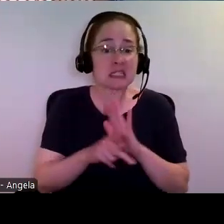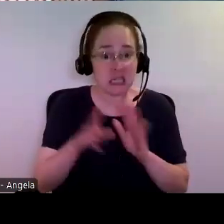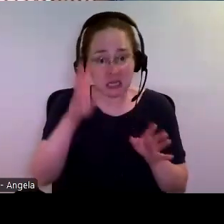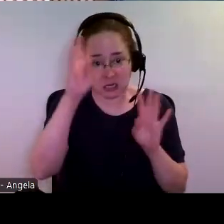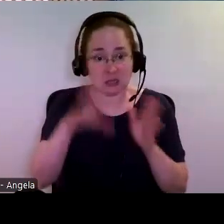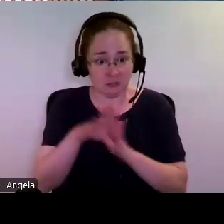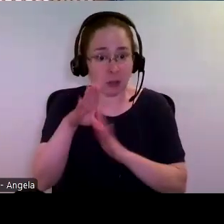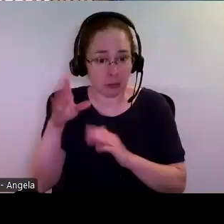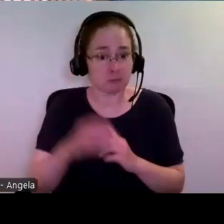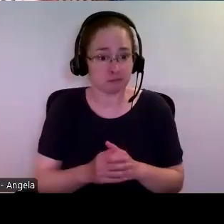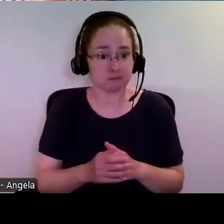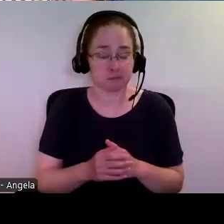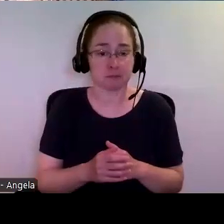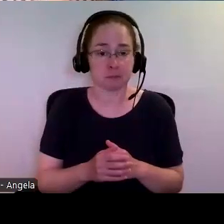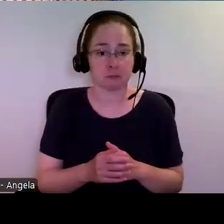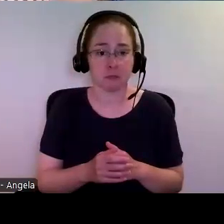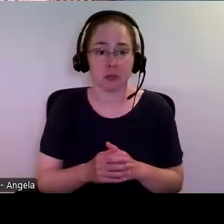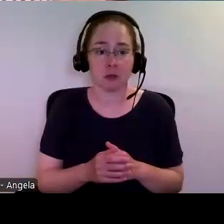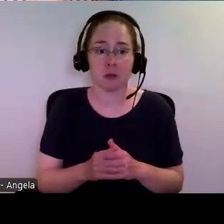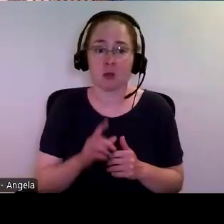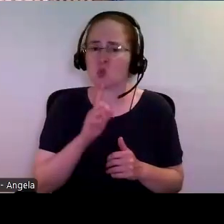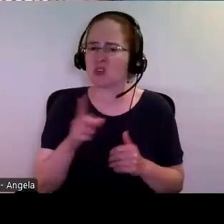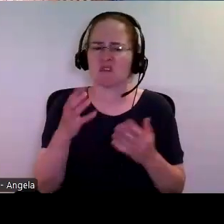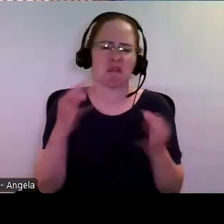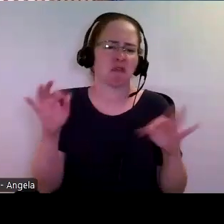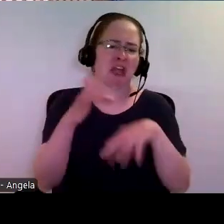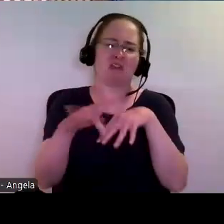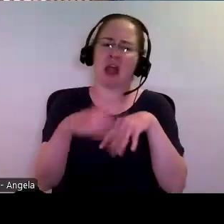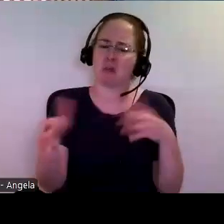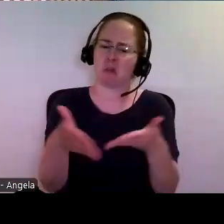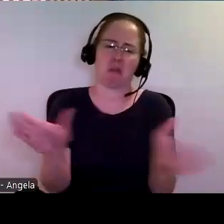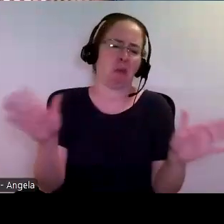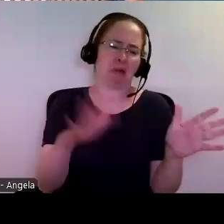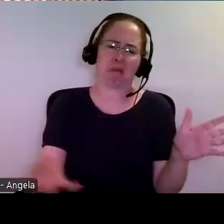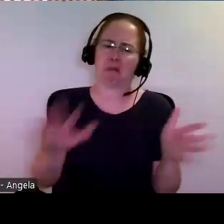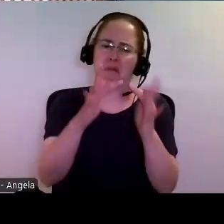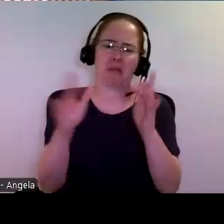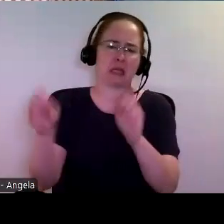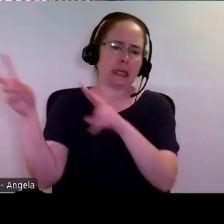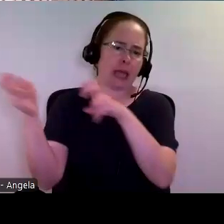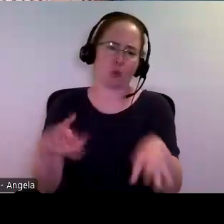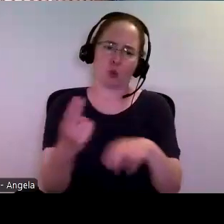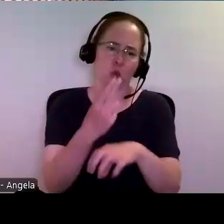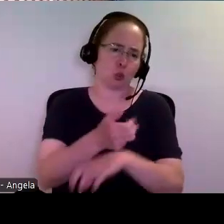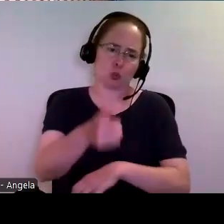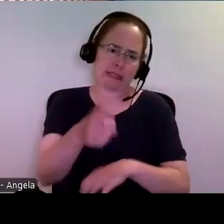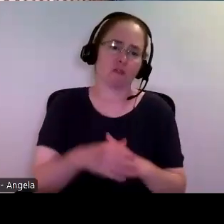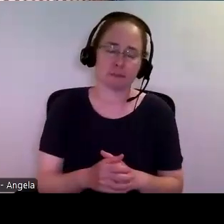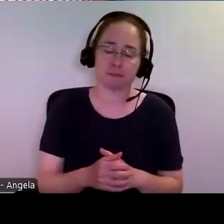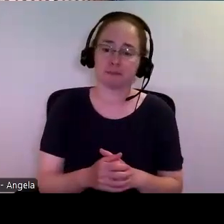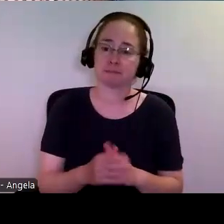development, the logic model. And it's freely available in the public domain. You can download this and use it. Next